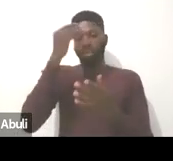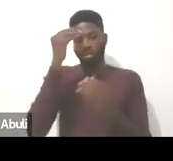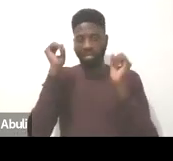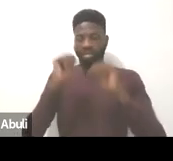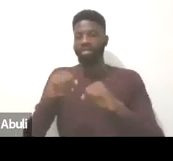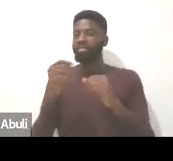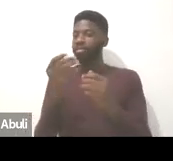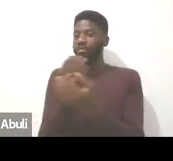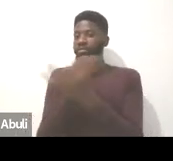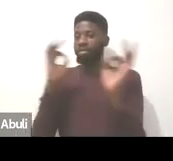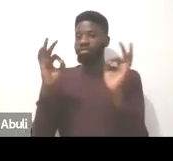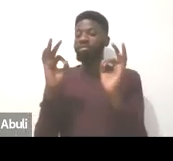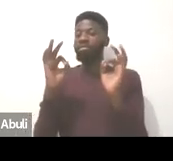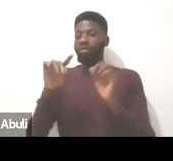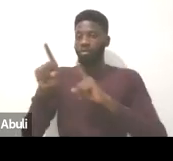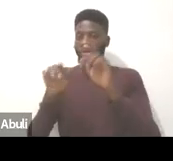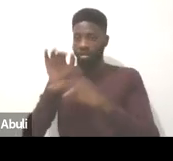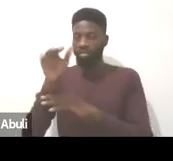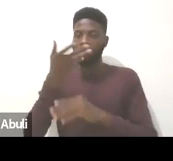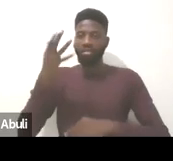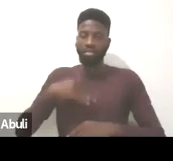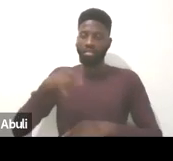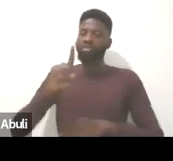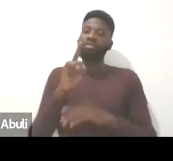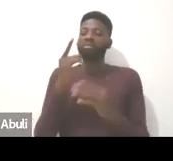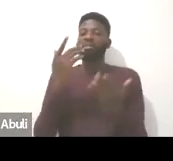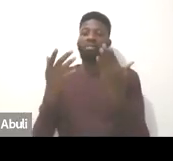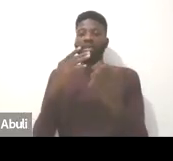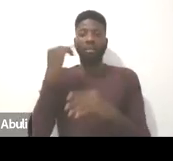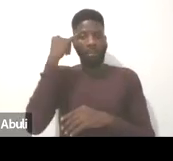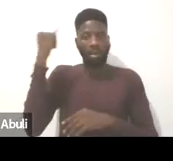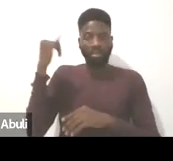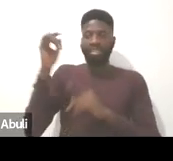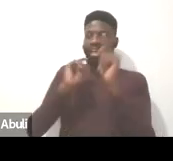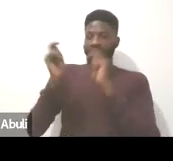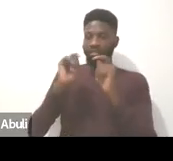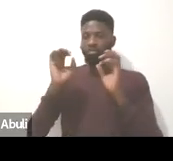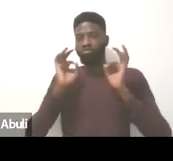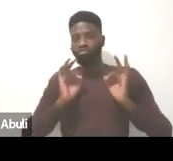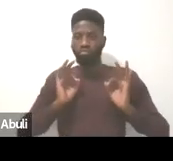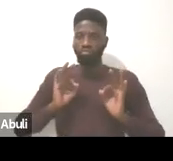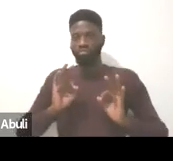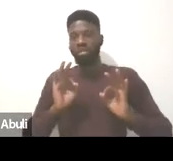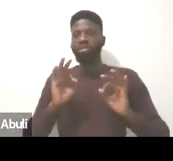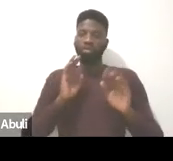to answering these questions. Assume you're in your interview setting, how you present yourself. Then you